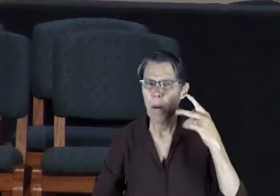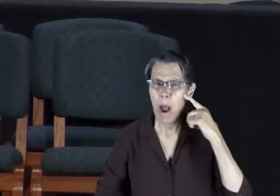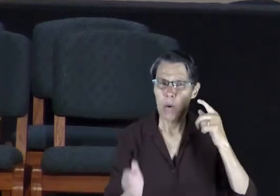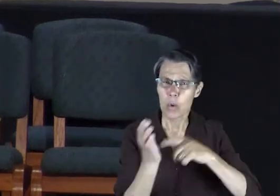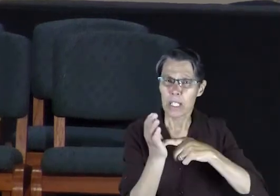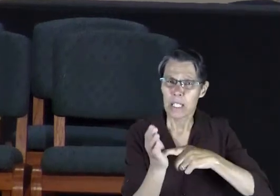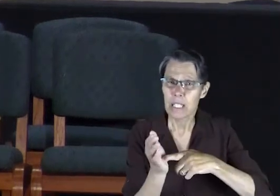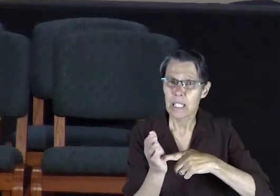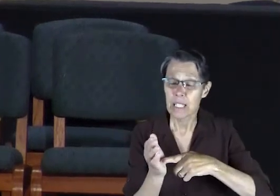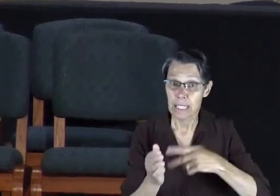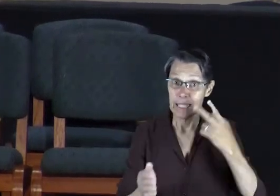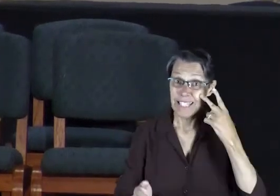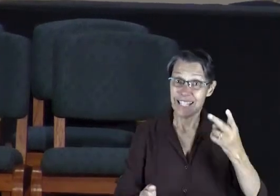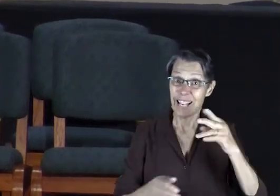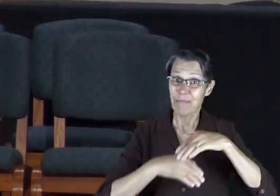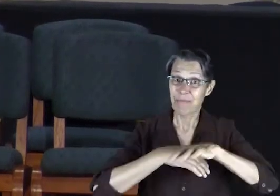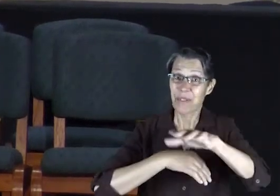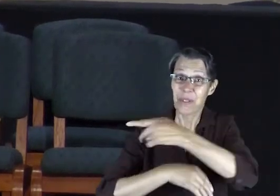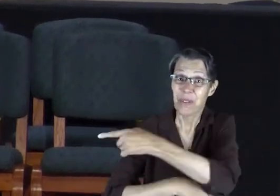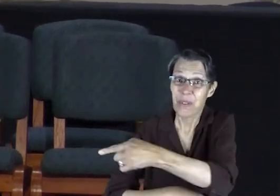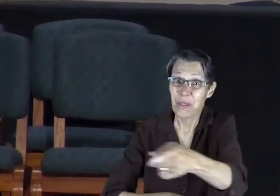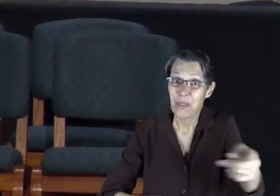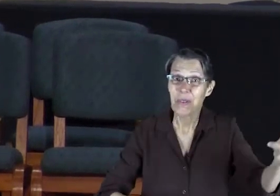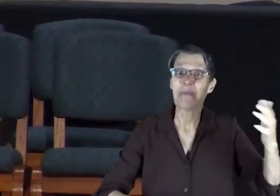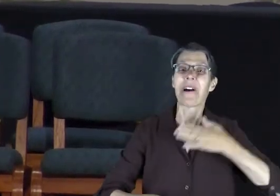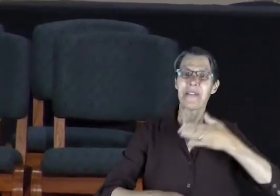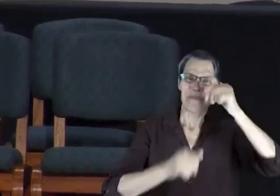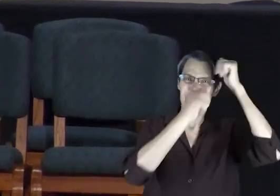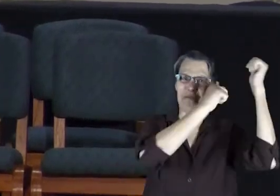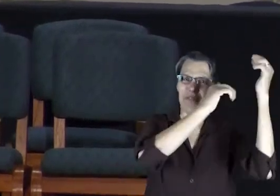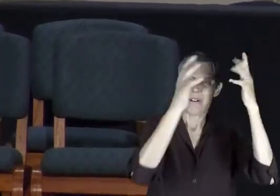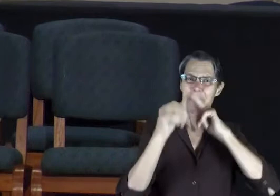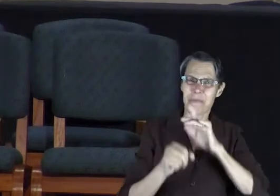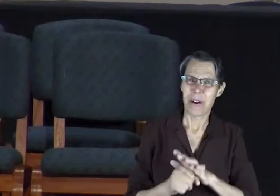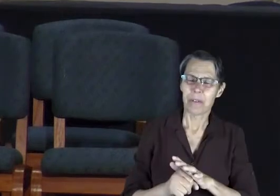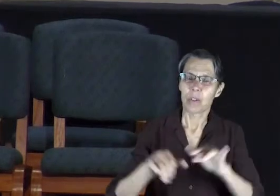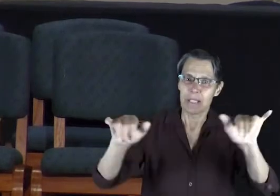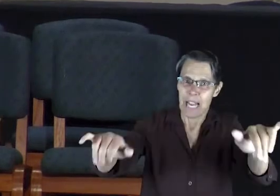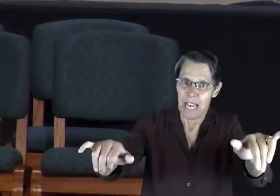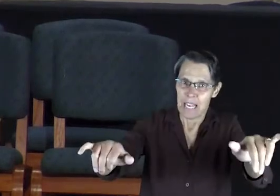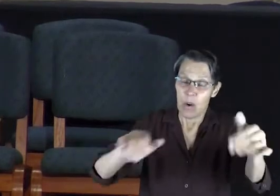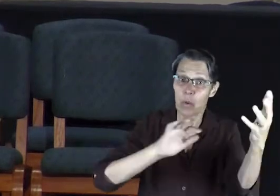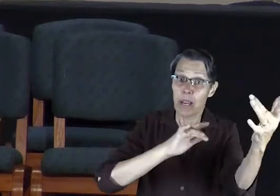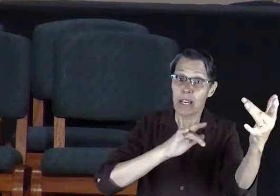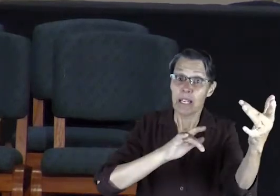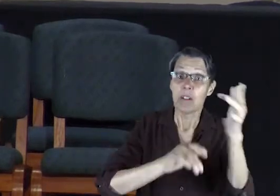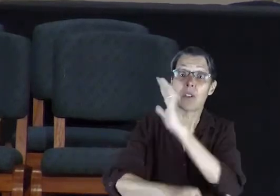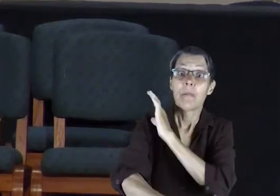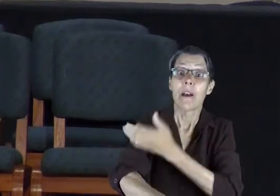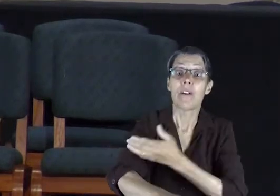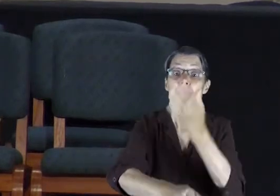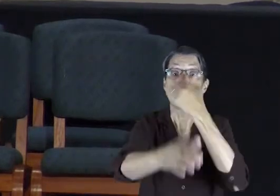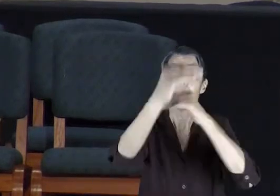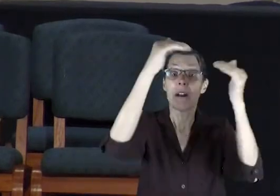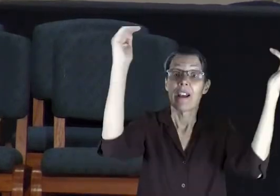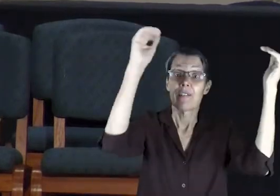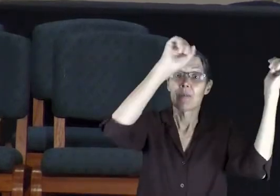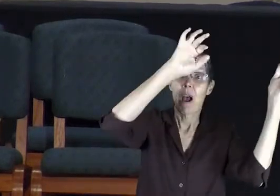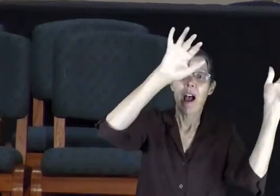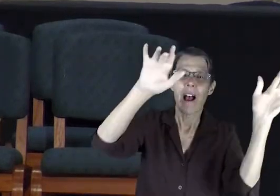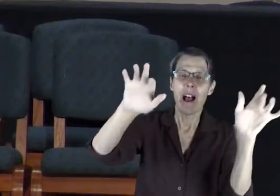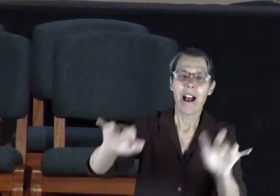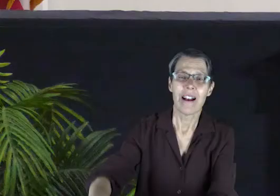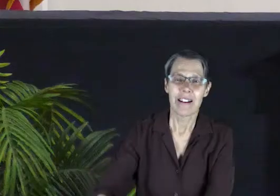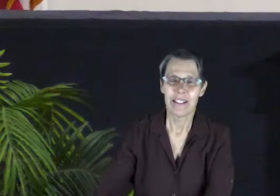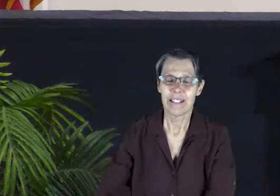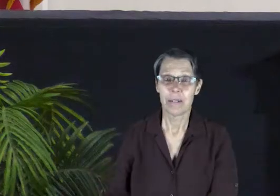things, and see, I am sending upon you what my Father promised. So stay here in the city until you have been clothed with power from on